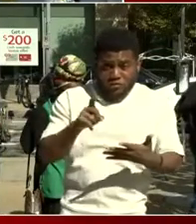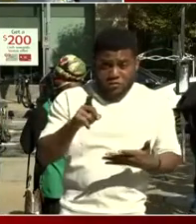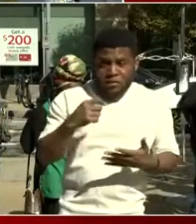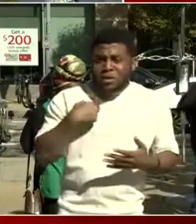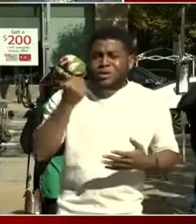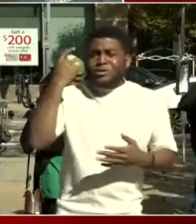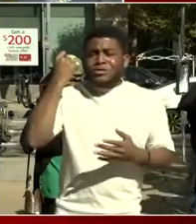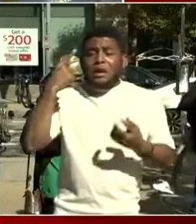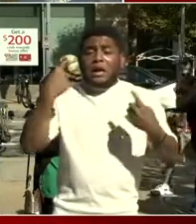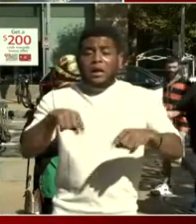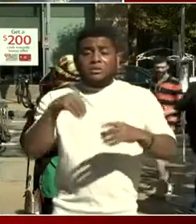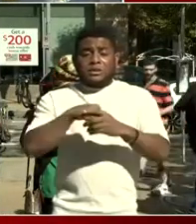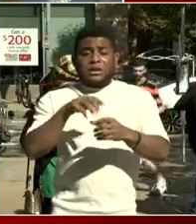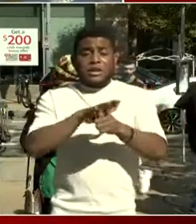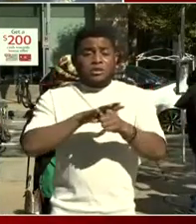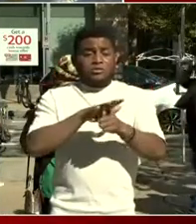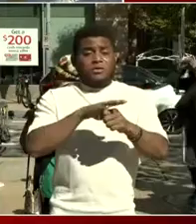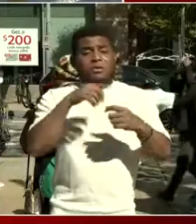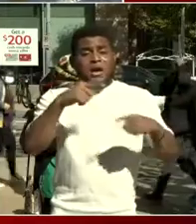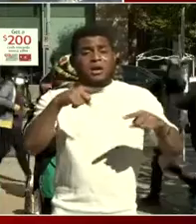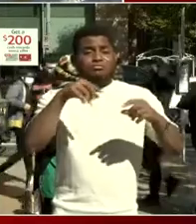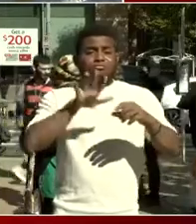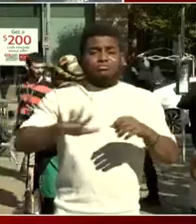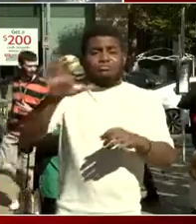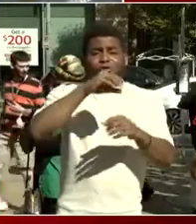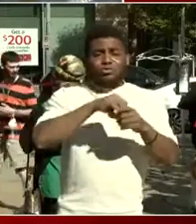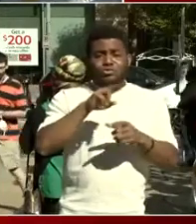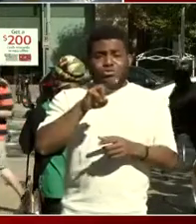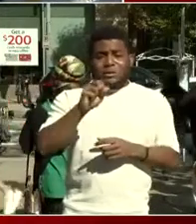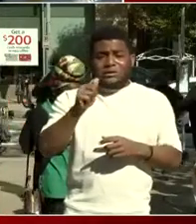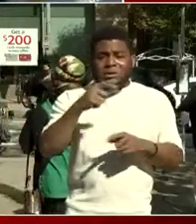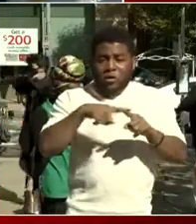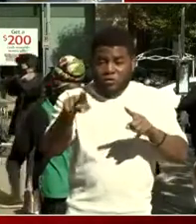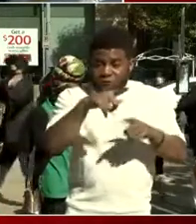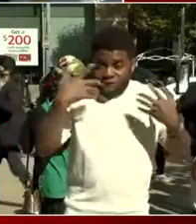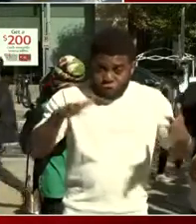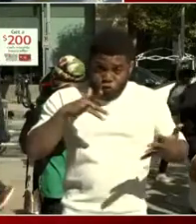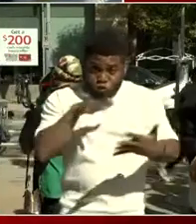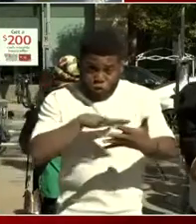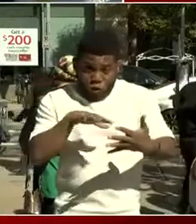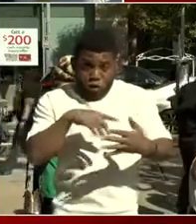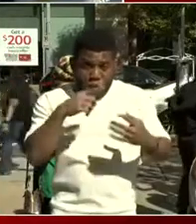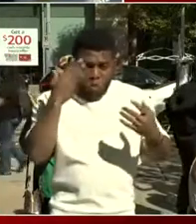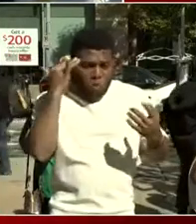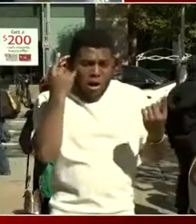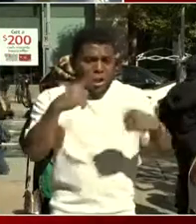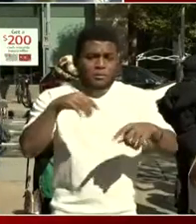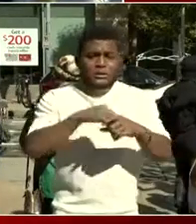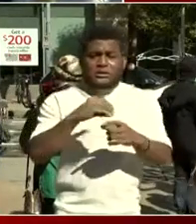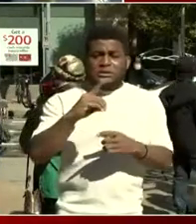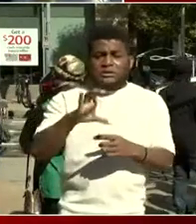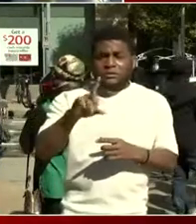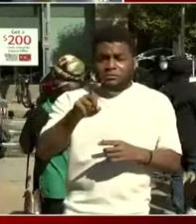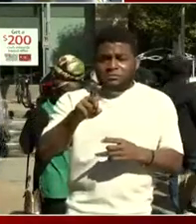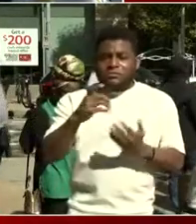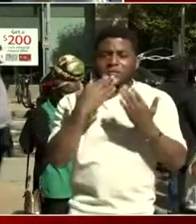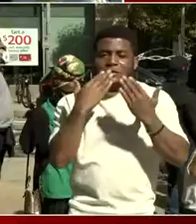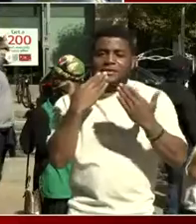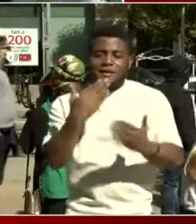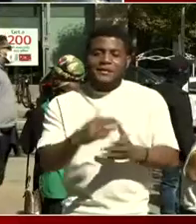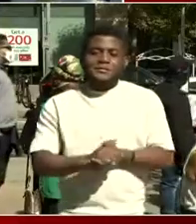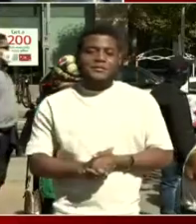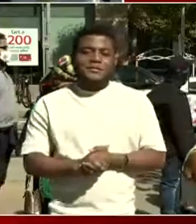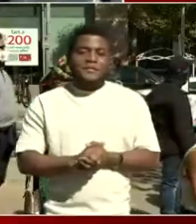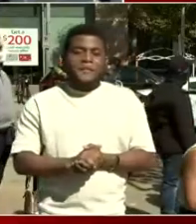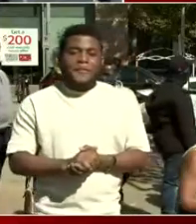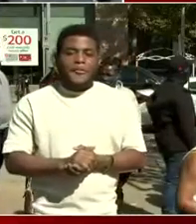department done a study in terms of why these homicides are the way they are? Thank you for that question. So the first, in